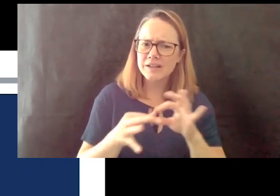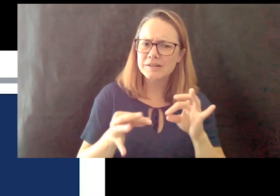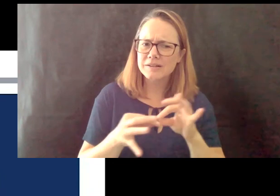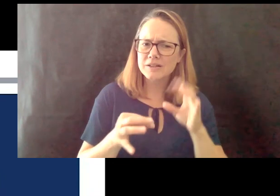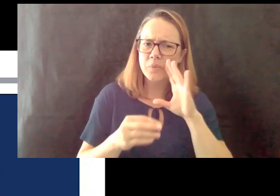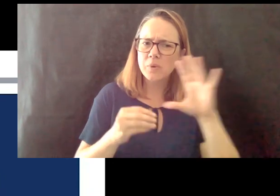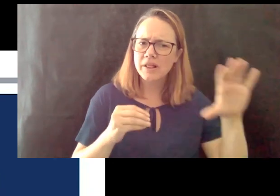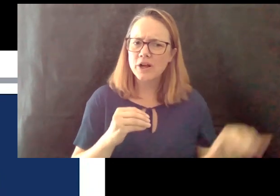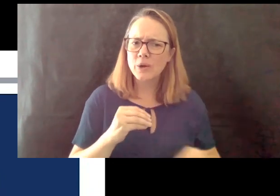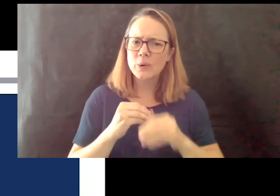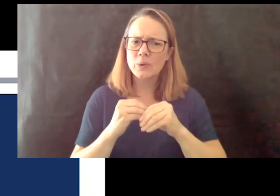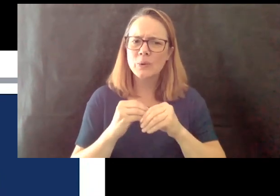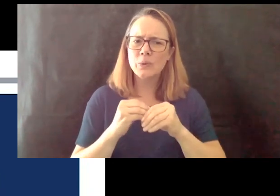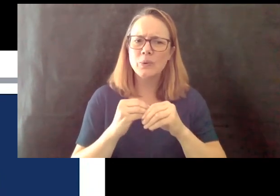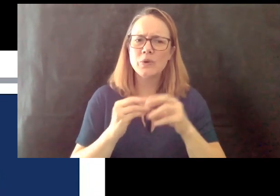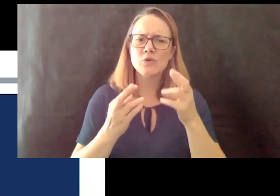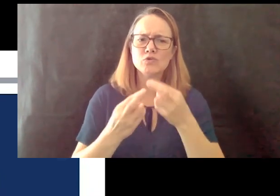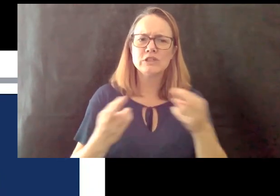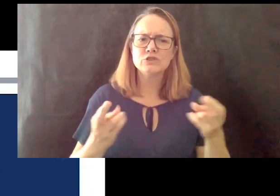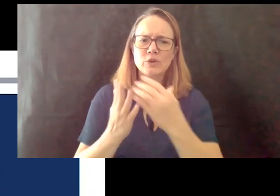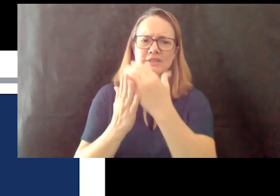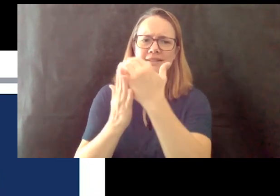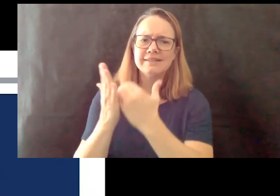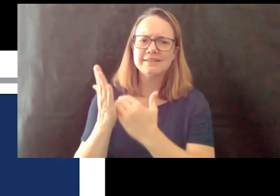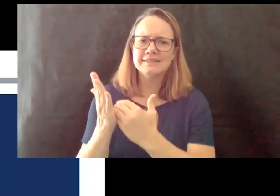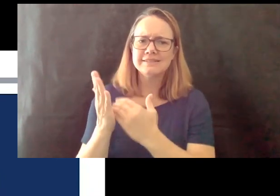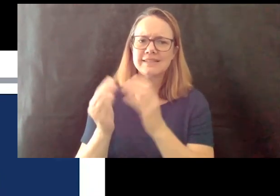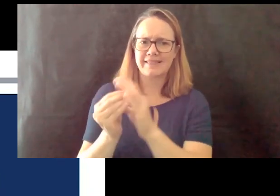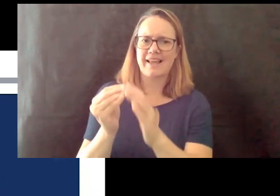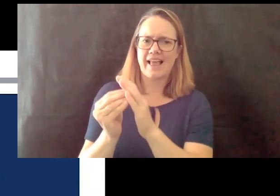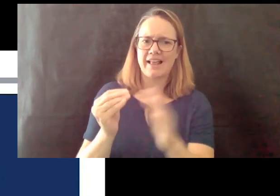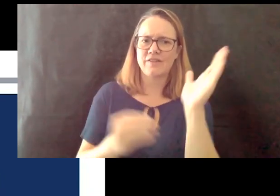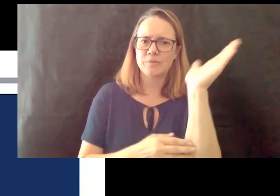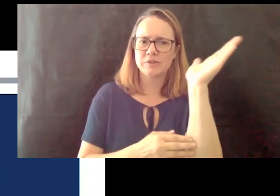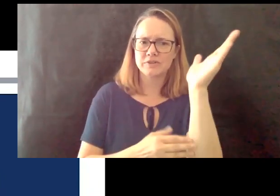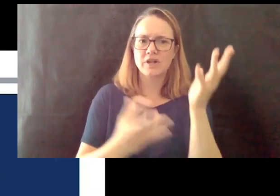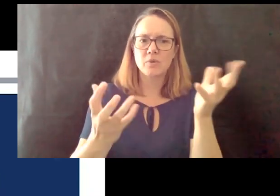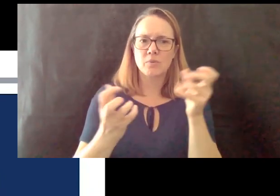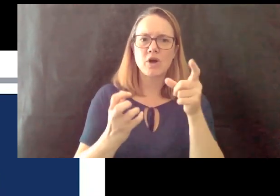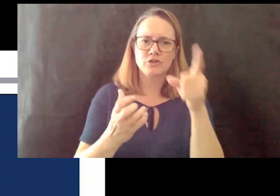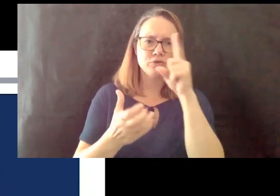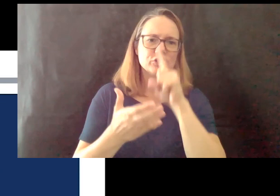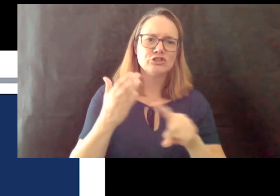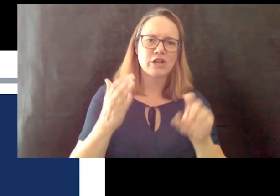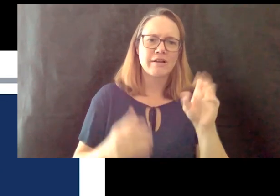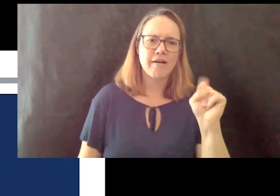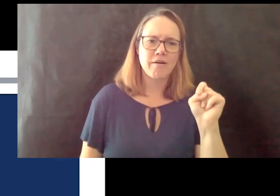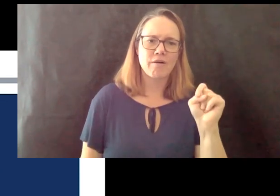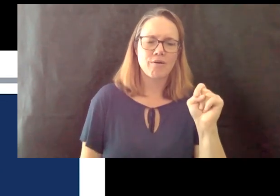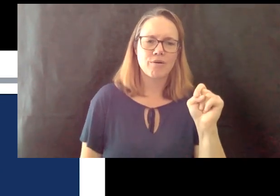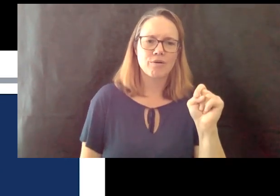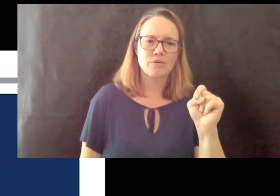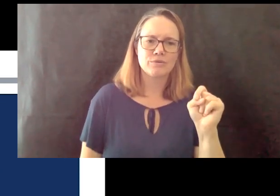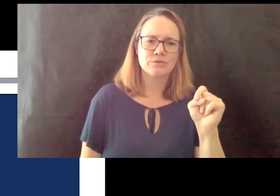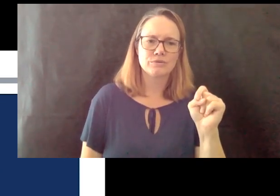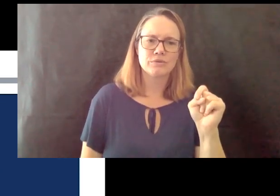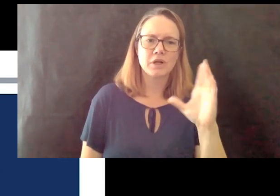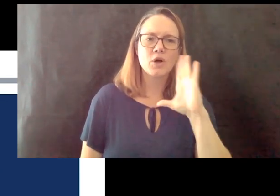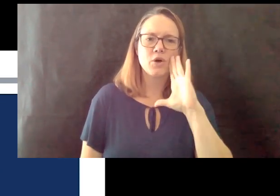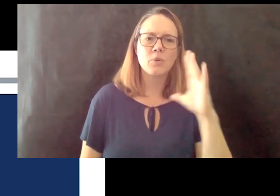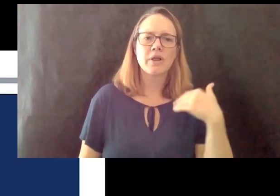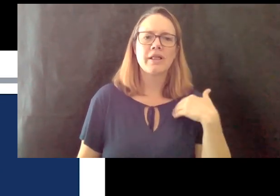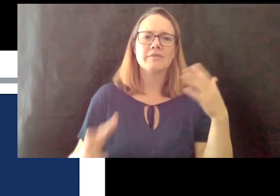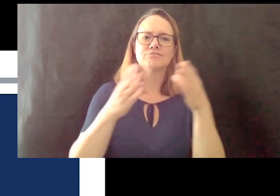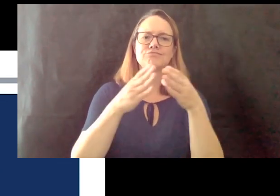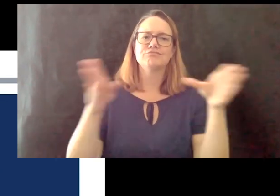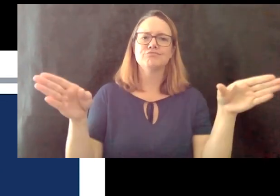I don't know if we've mentioned yet or not, but we're going to be including a resource list at the end of the presentation that I would like all of you to check out. There's